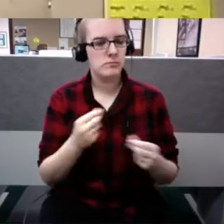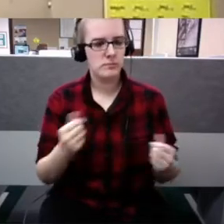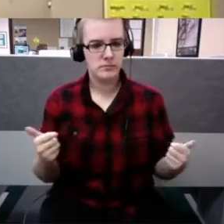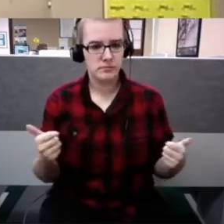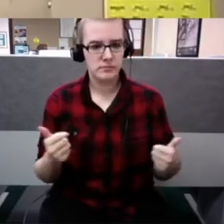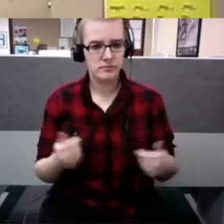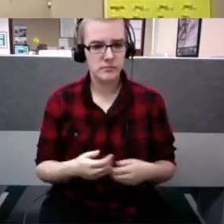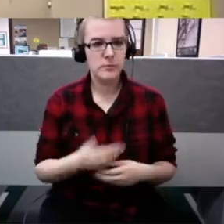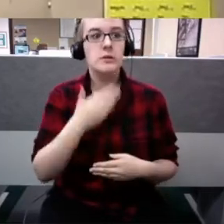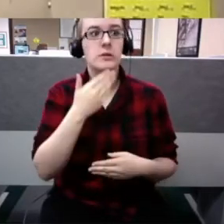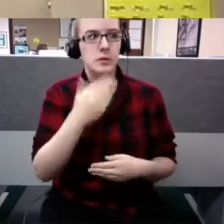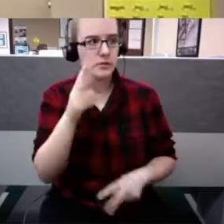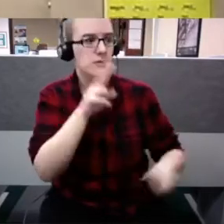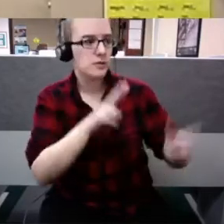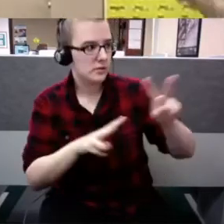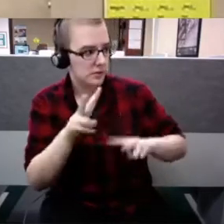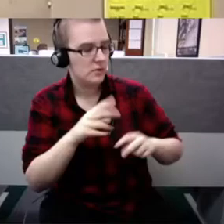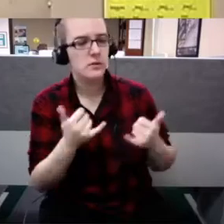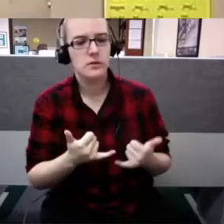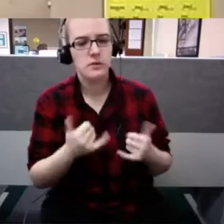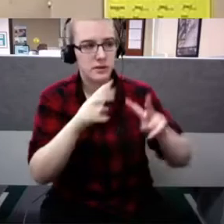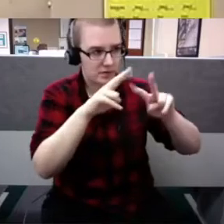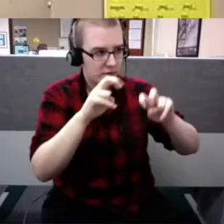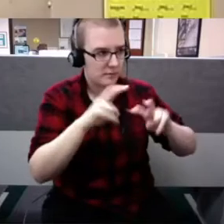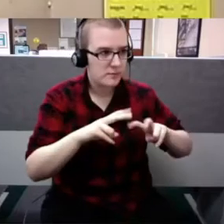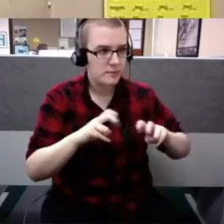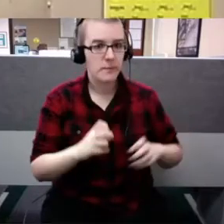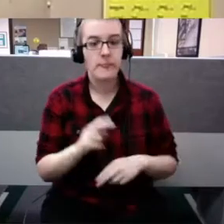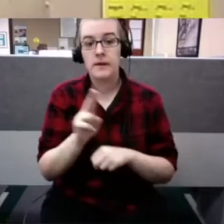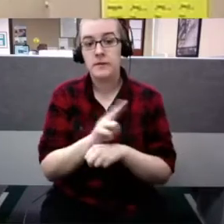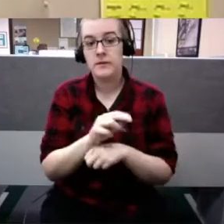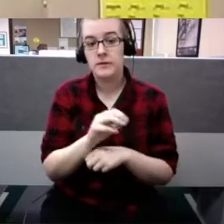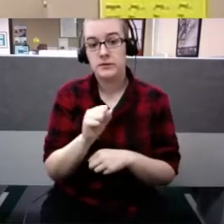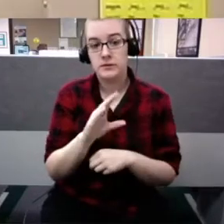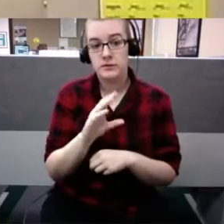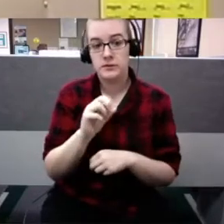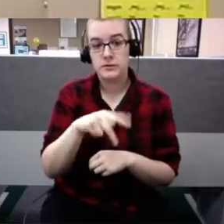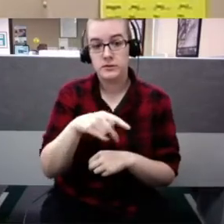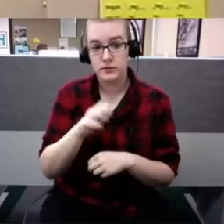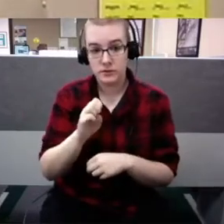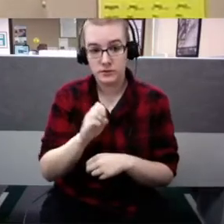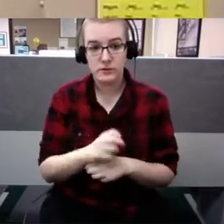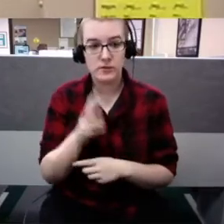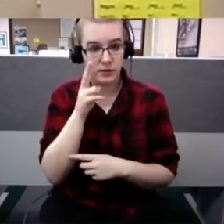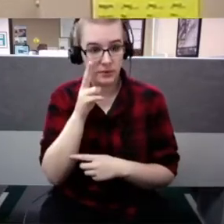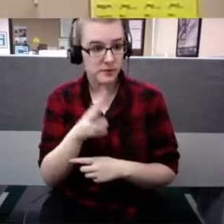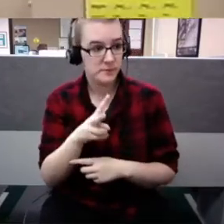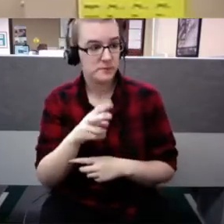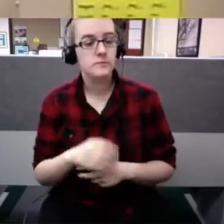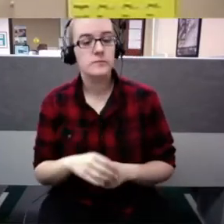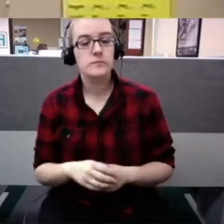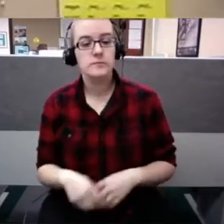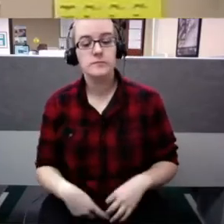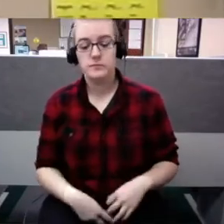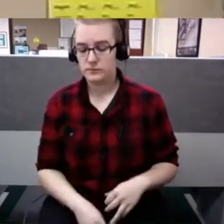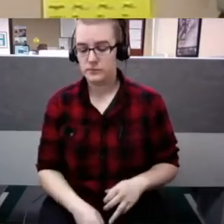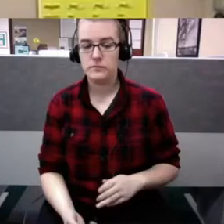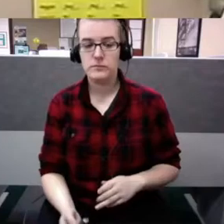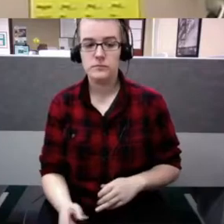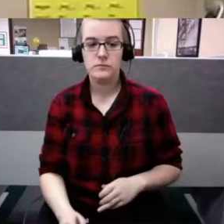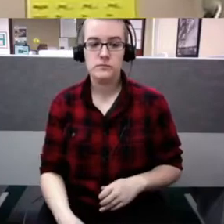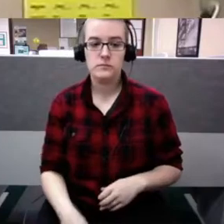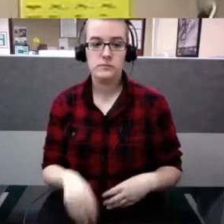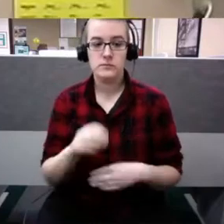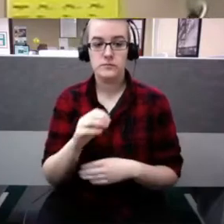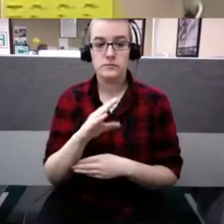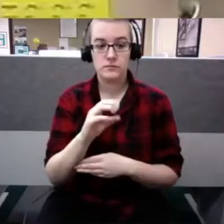look. As he comes out of the colon, he'll be using the scope. Again, the end is articulated. The doctor will